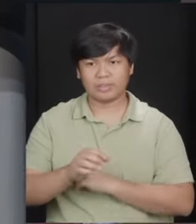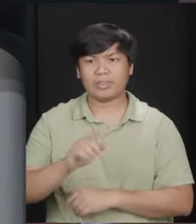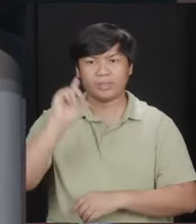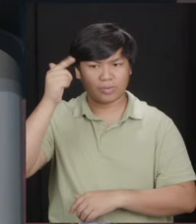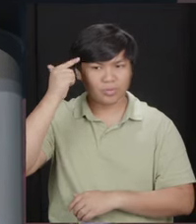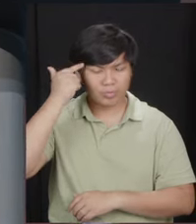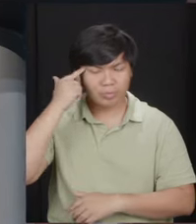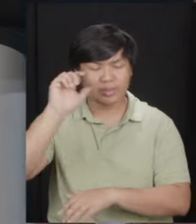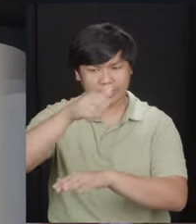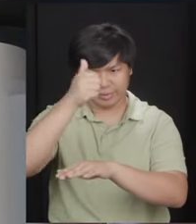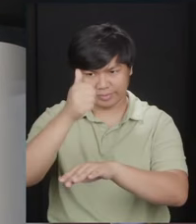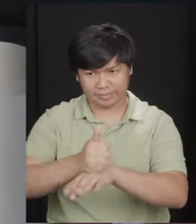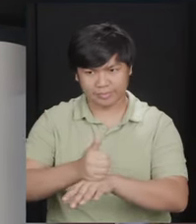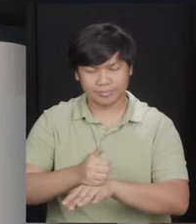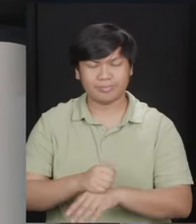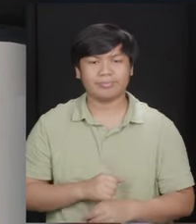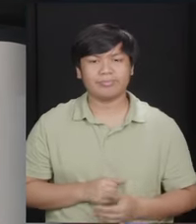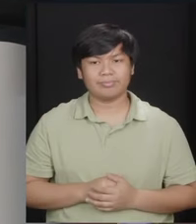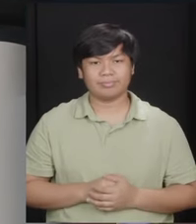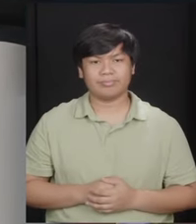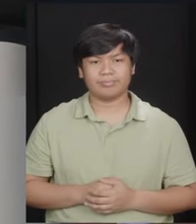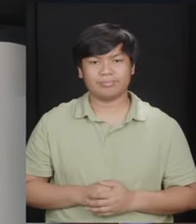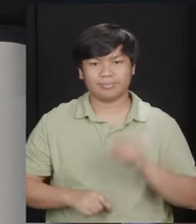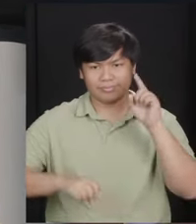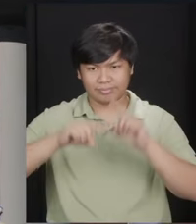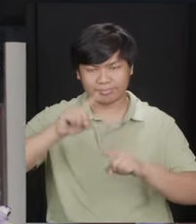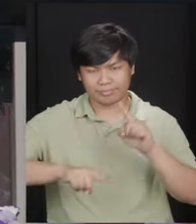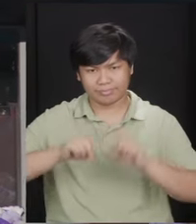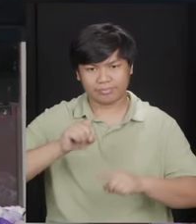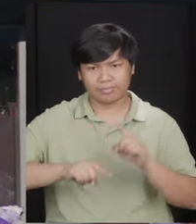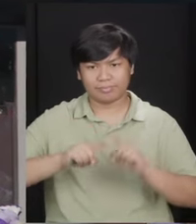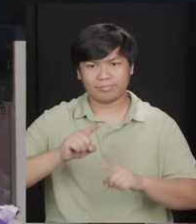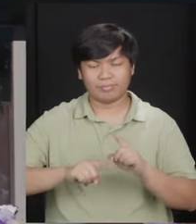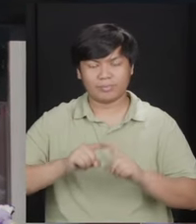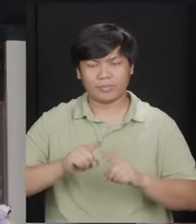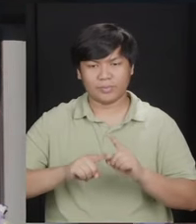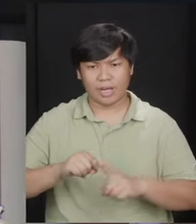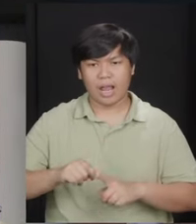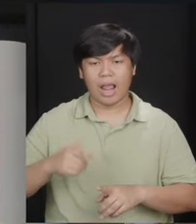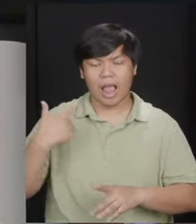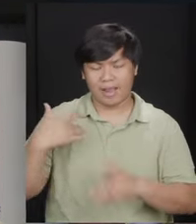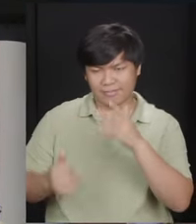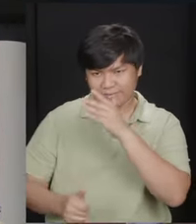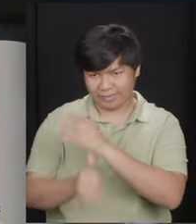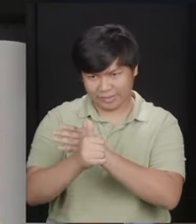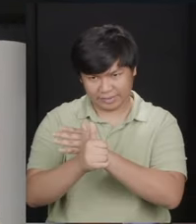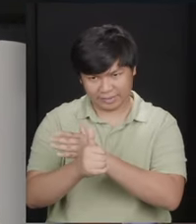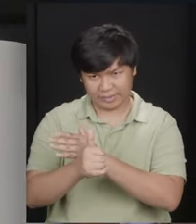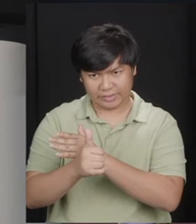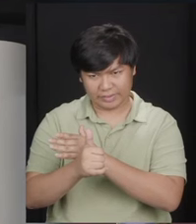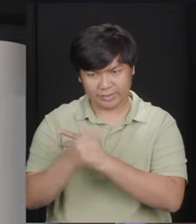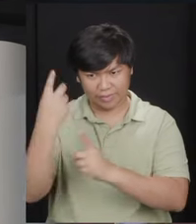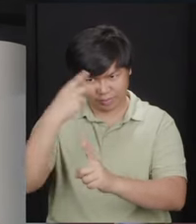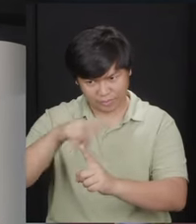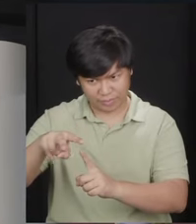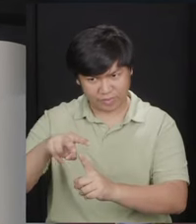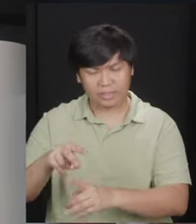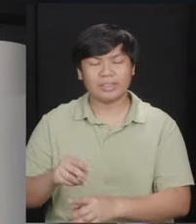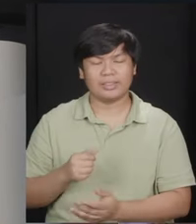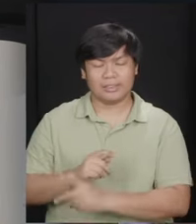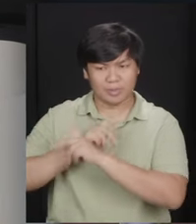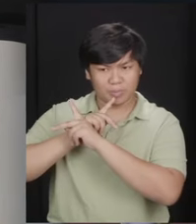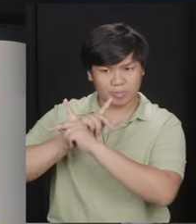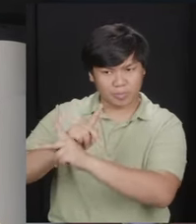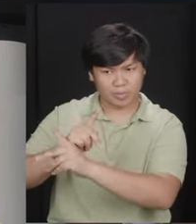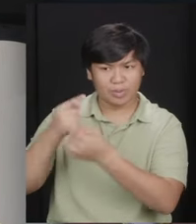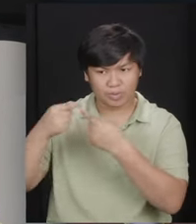government. That's his role. So friends, when crime or physical harm is the intent, self-defense or turning